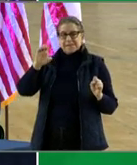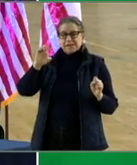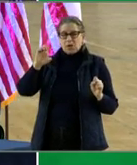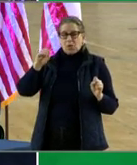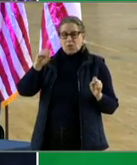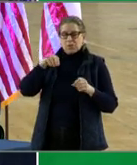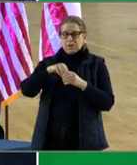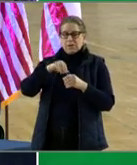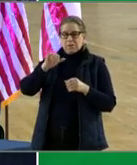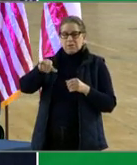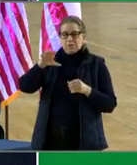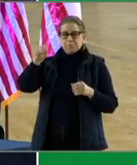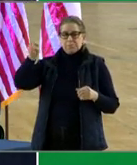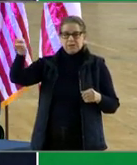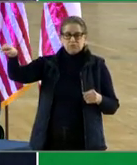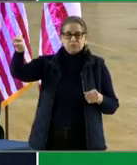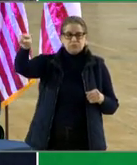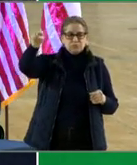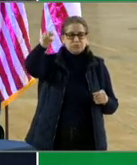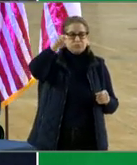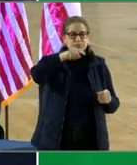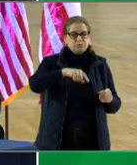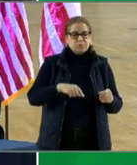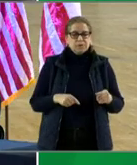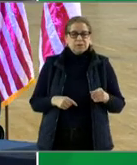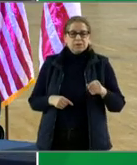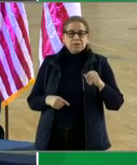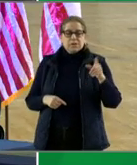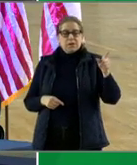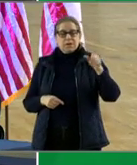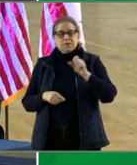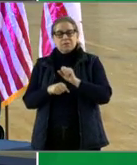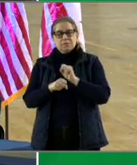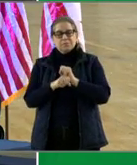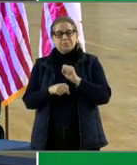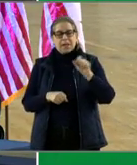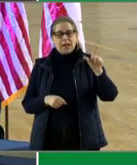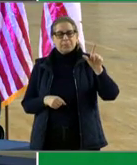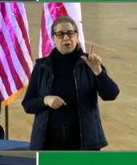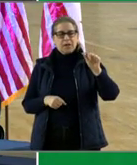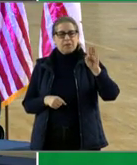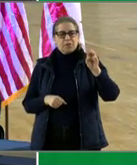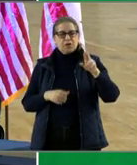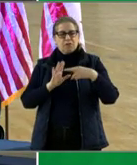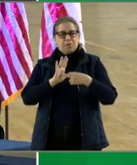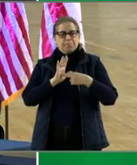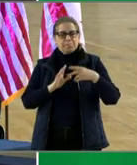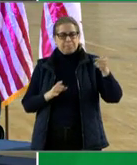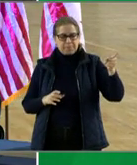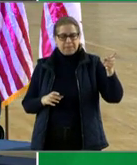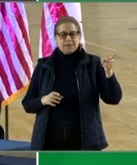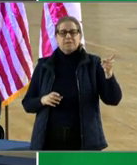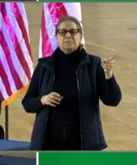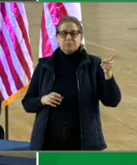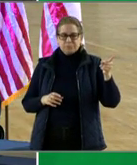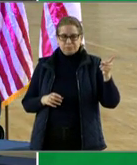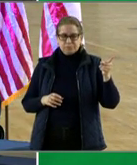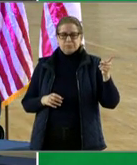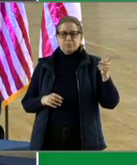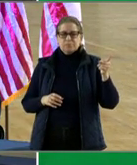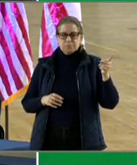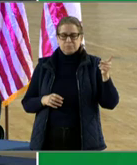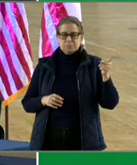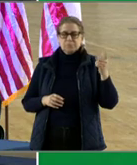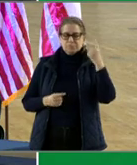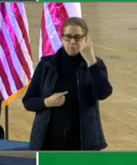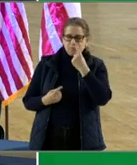the labor representatives, about what the experience of what's happening. So I'm happy to look into the order to see if